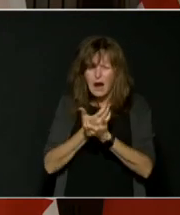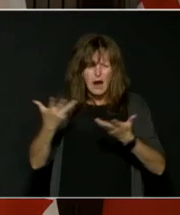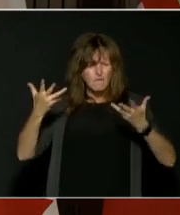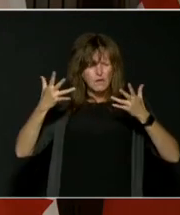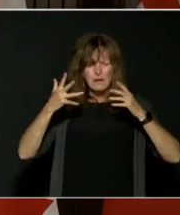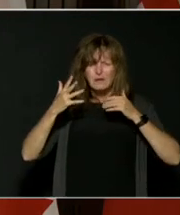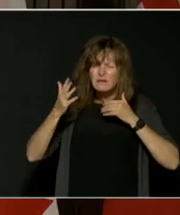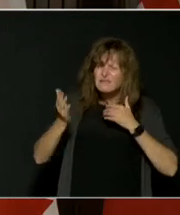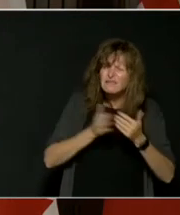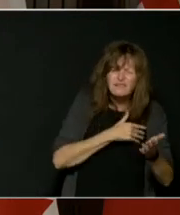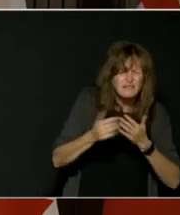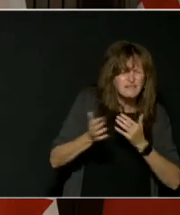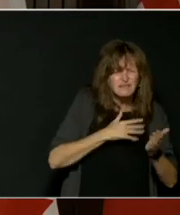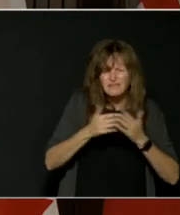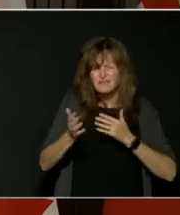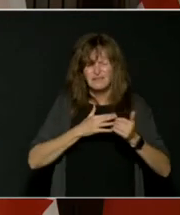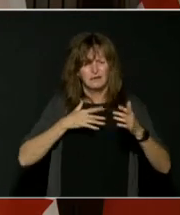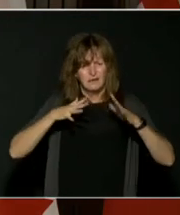the message.